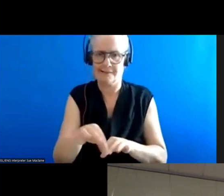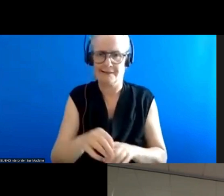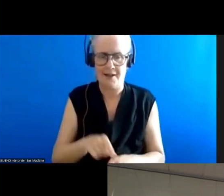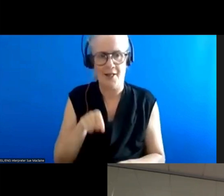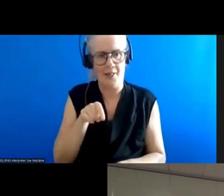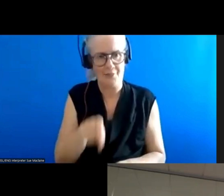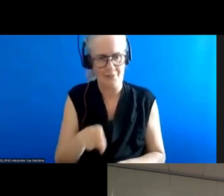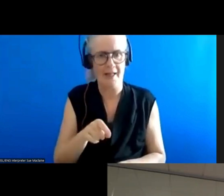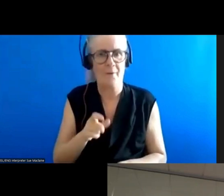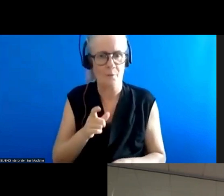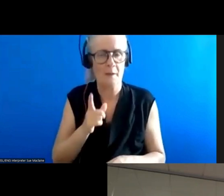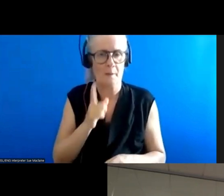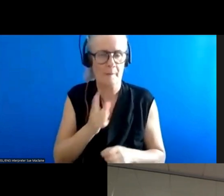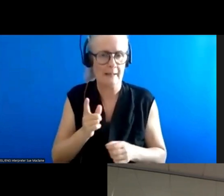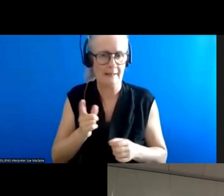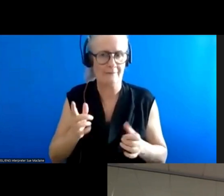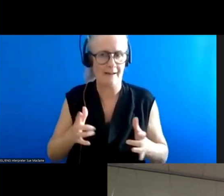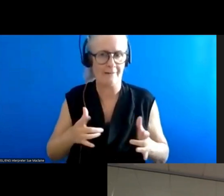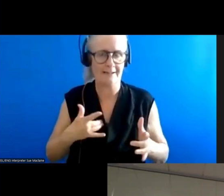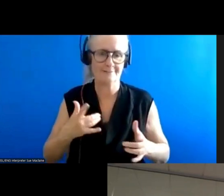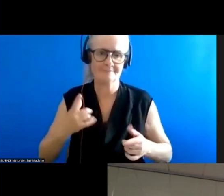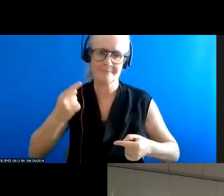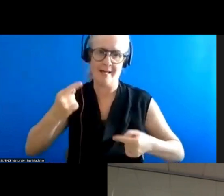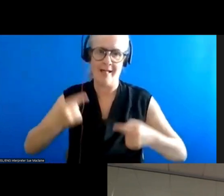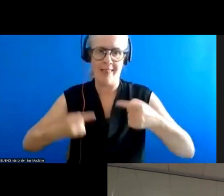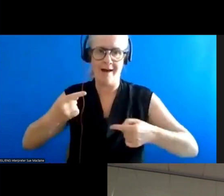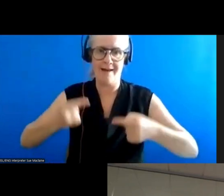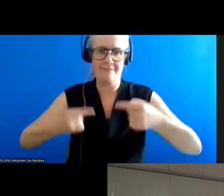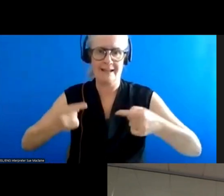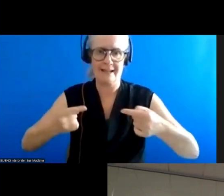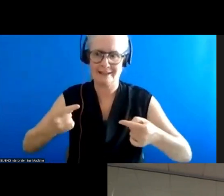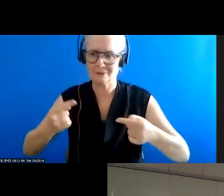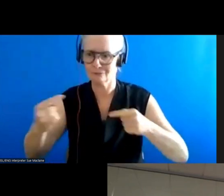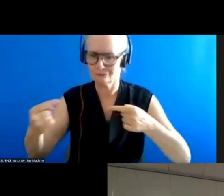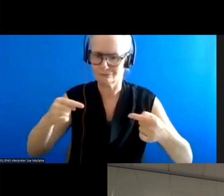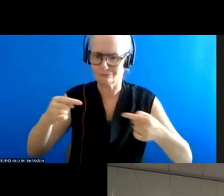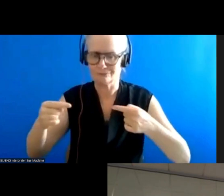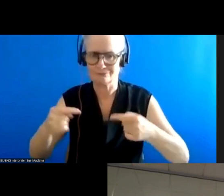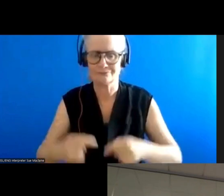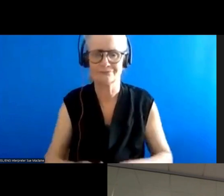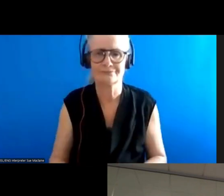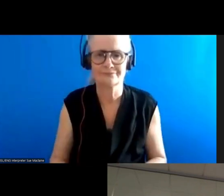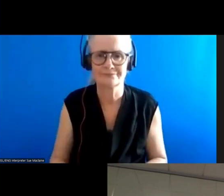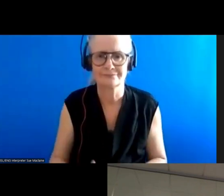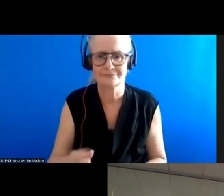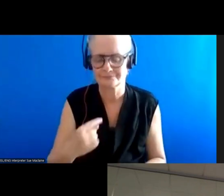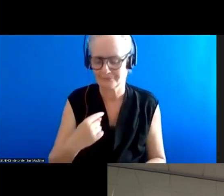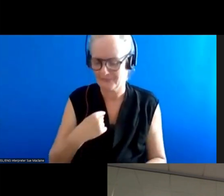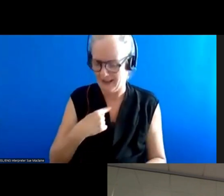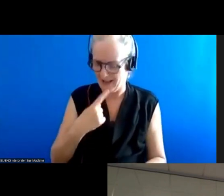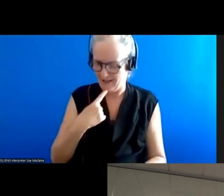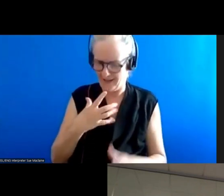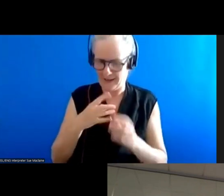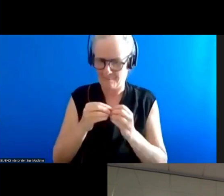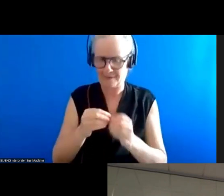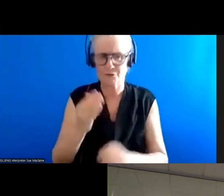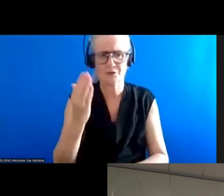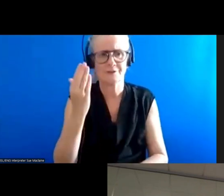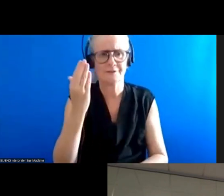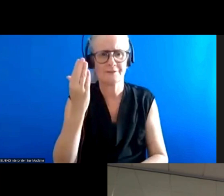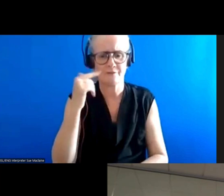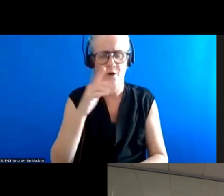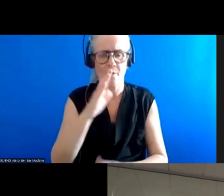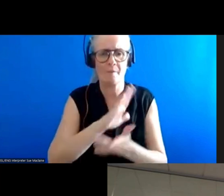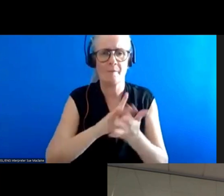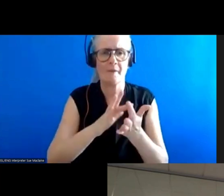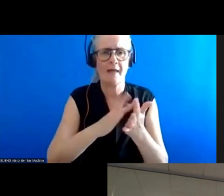local process as well. In our group, I referenced the unhappy marriage many years ago between